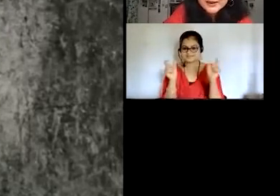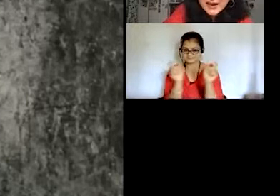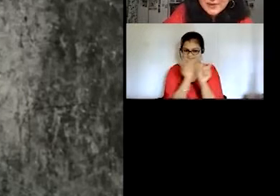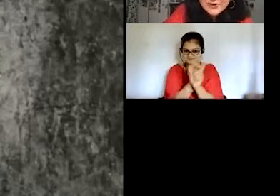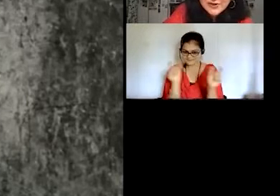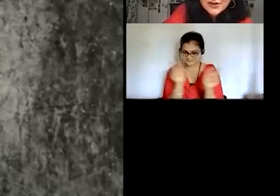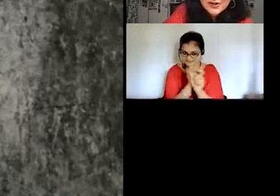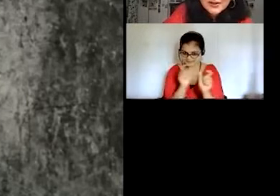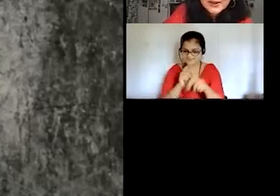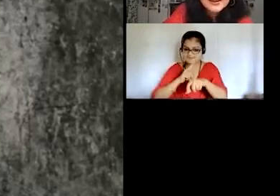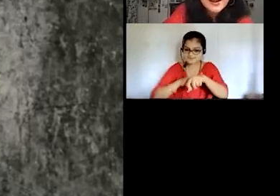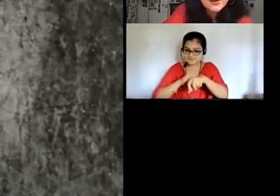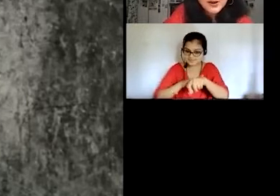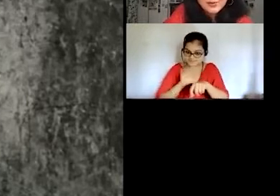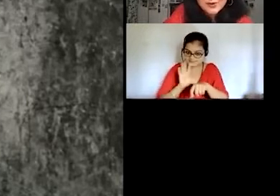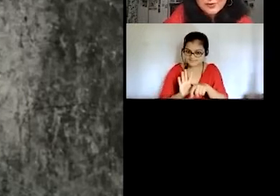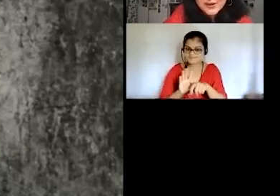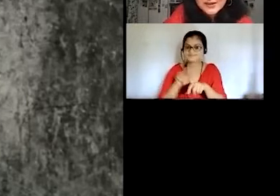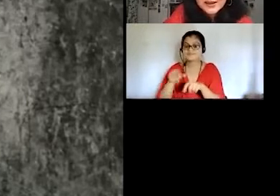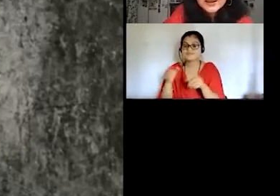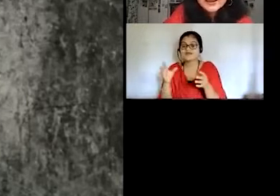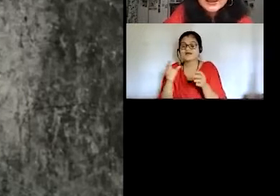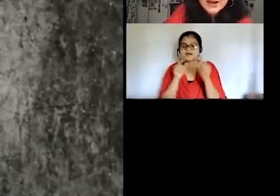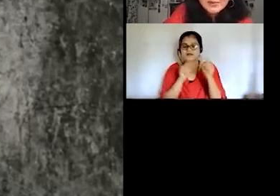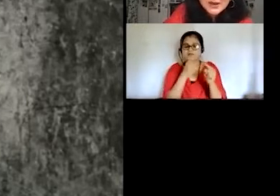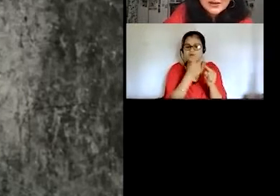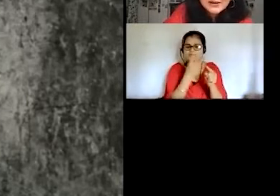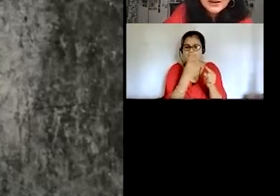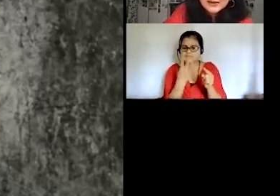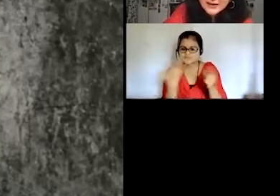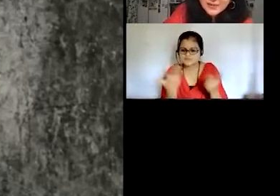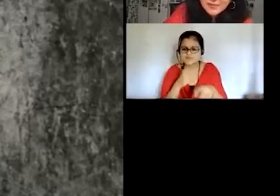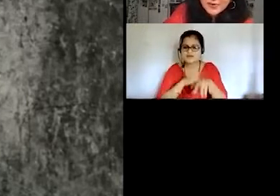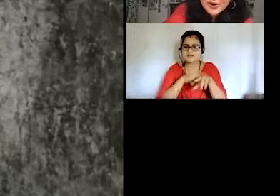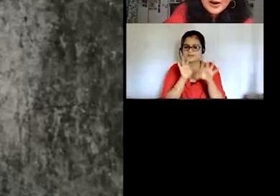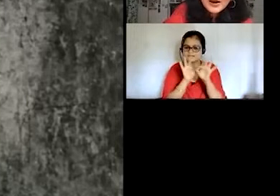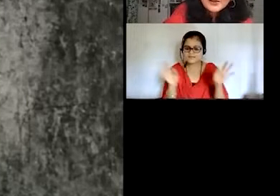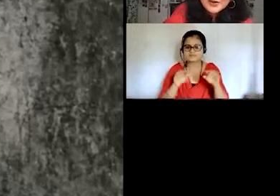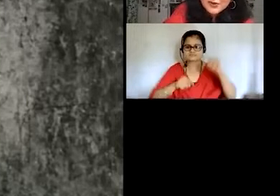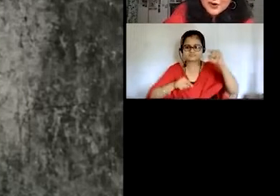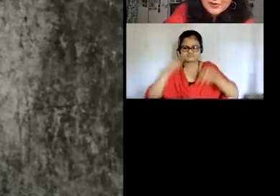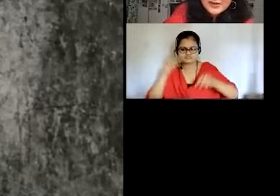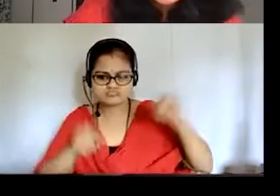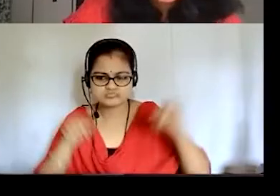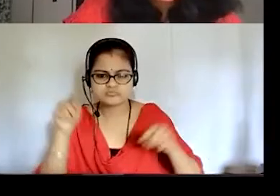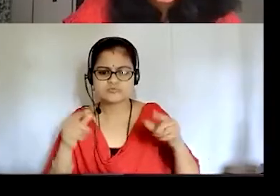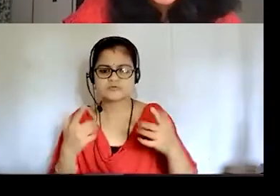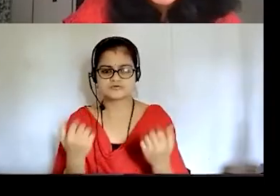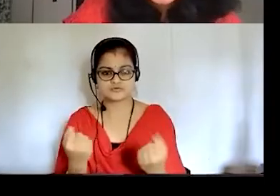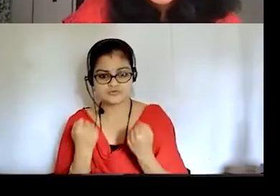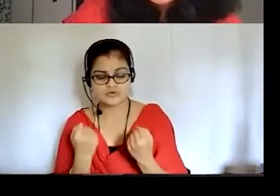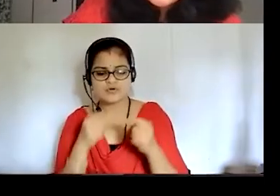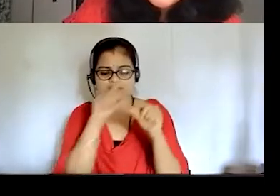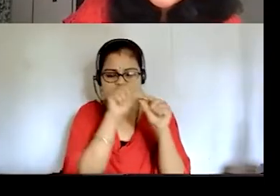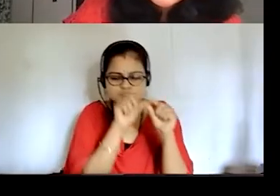the time signature, that is how many number of beats, the time meter, the tempo, are they strong beats or